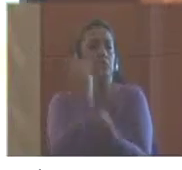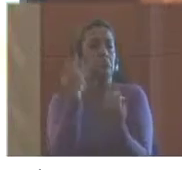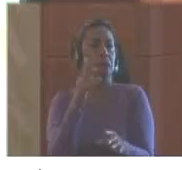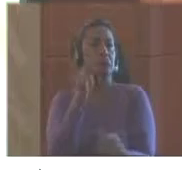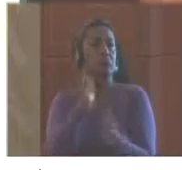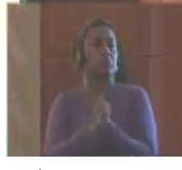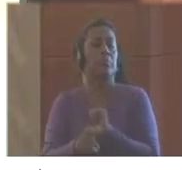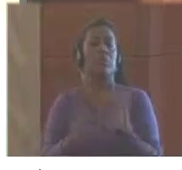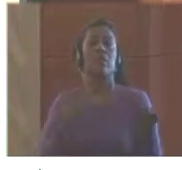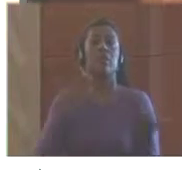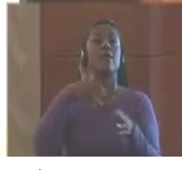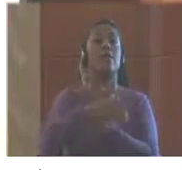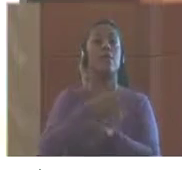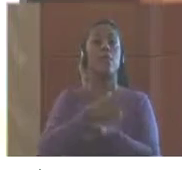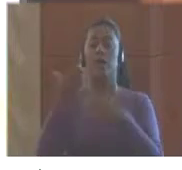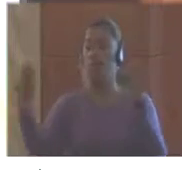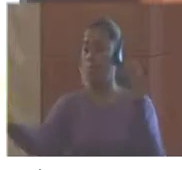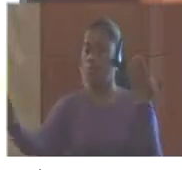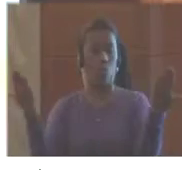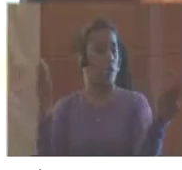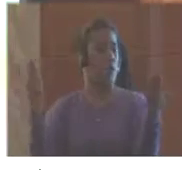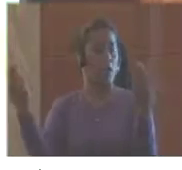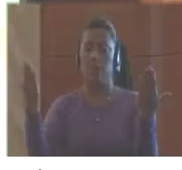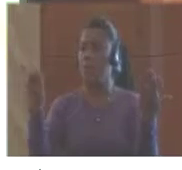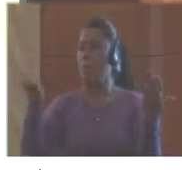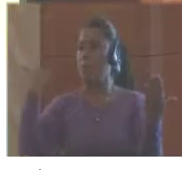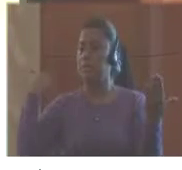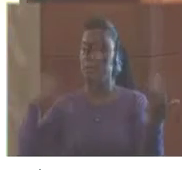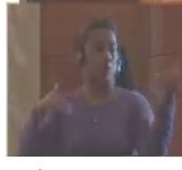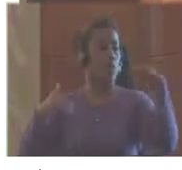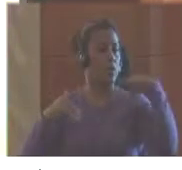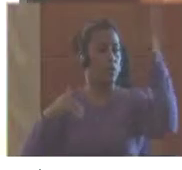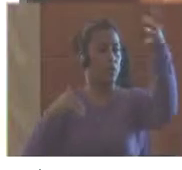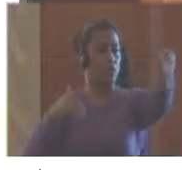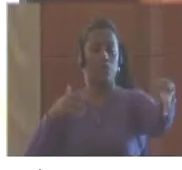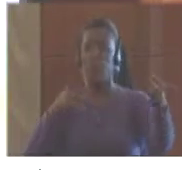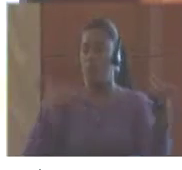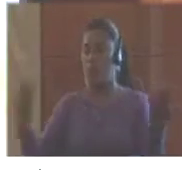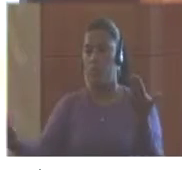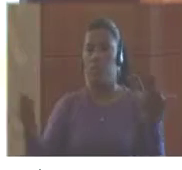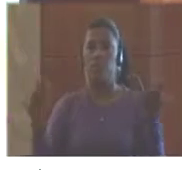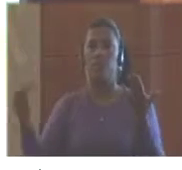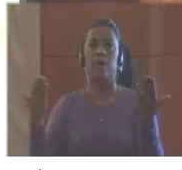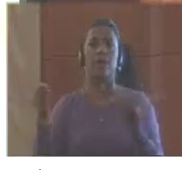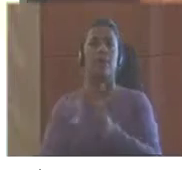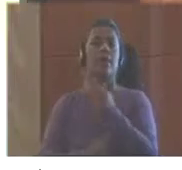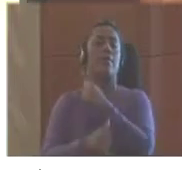and issues, and then of course compare and contrast. And